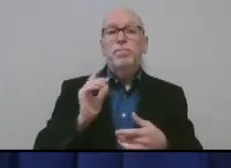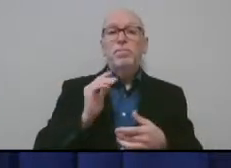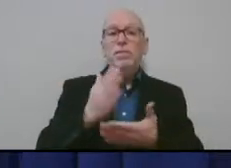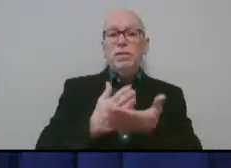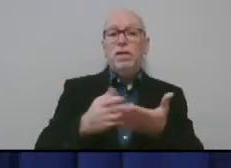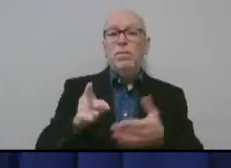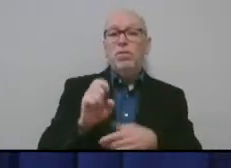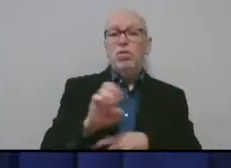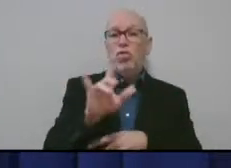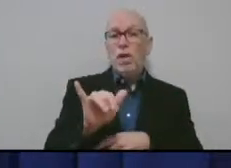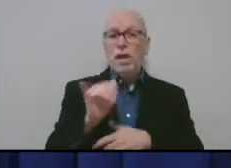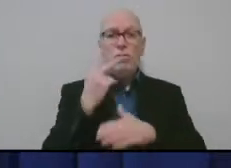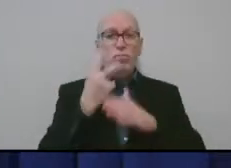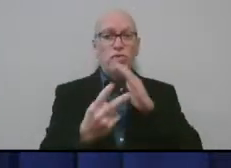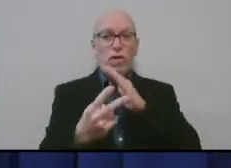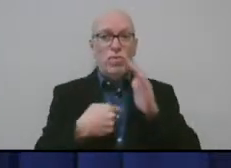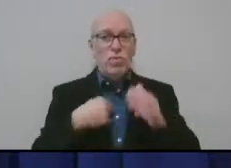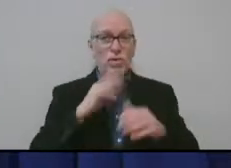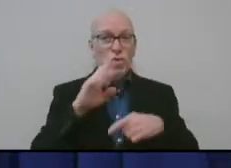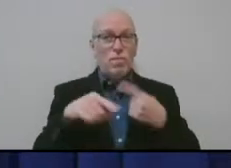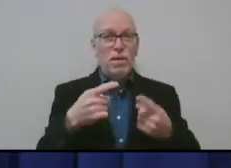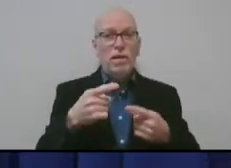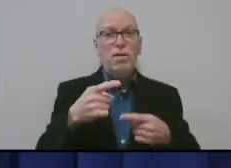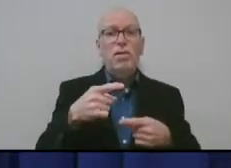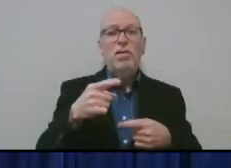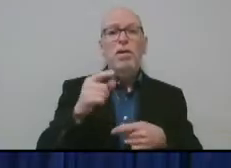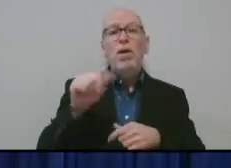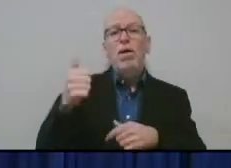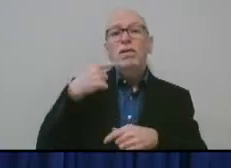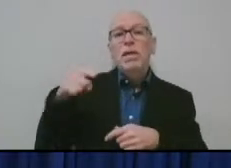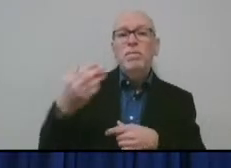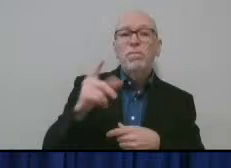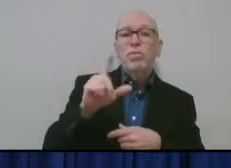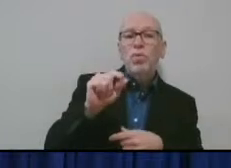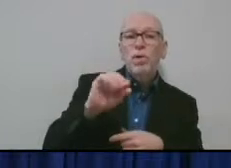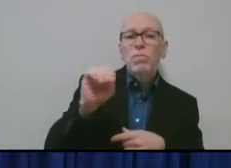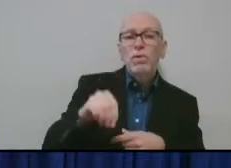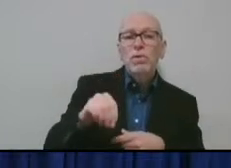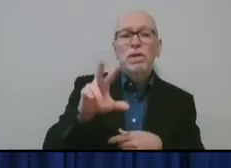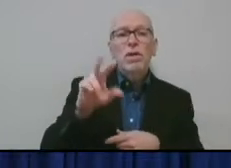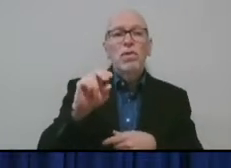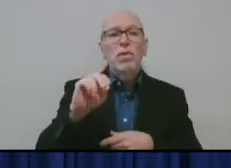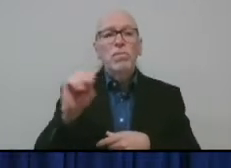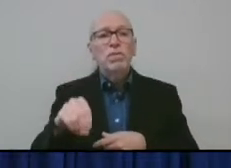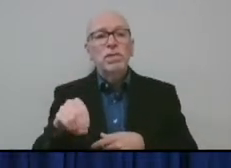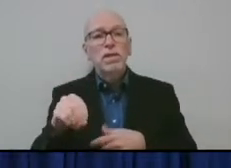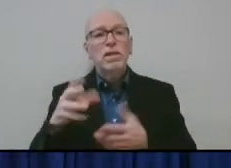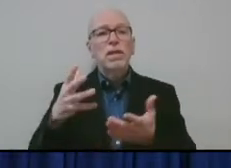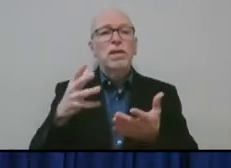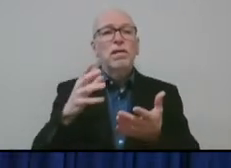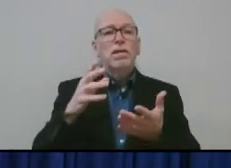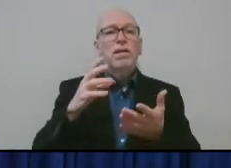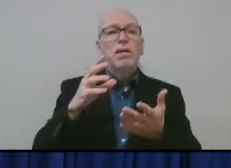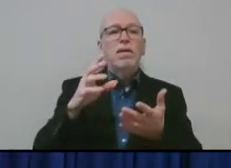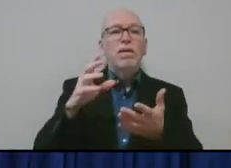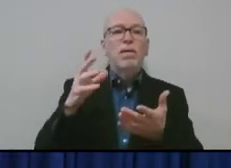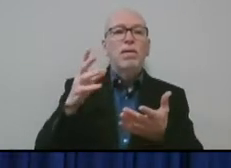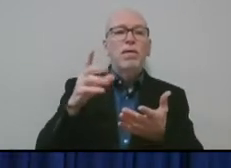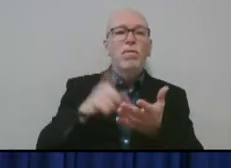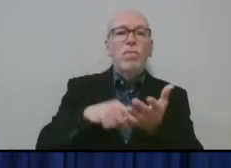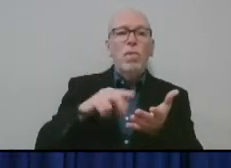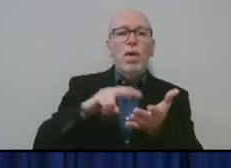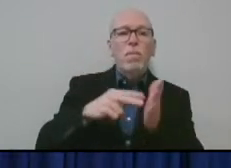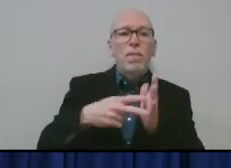early projections that we talked about, others saying, well, it might be 20% or 30%, or then what does the saturation rate mean